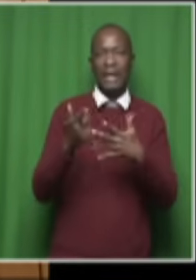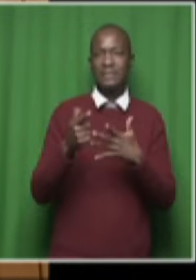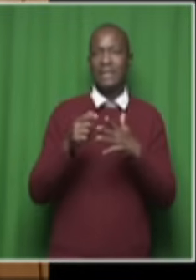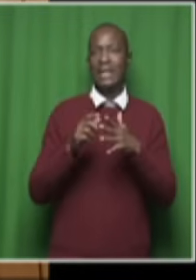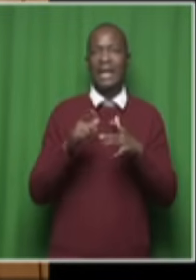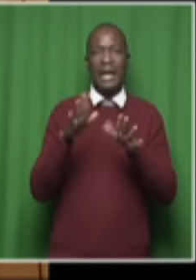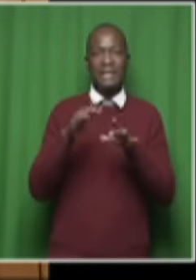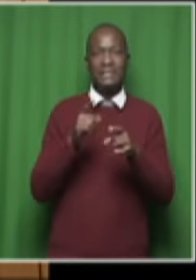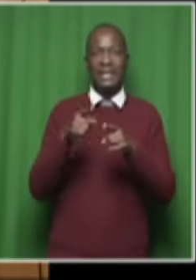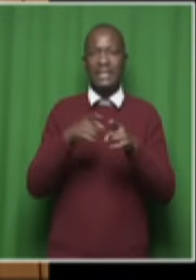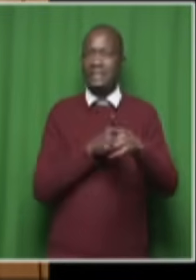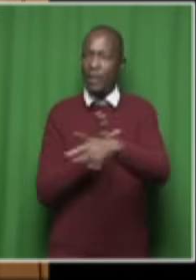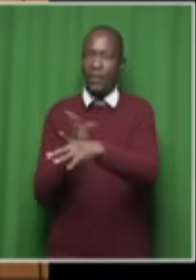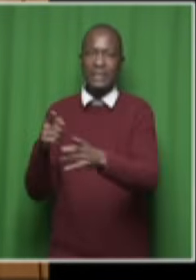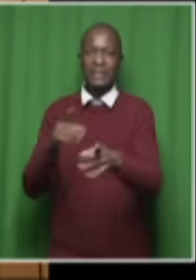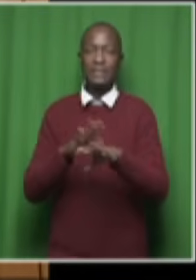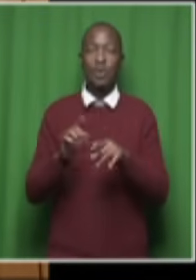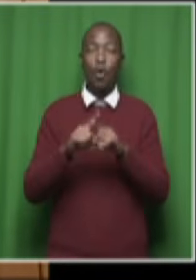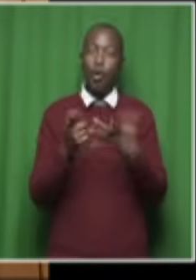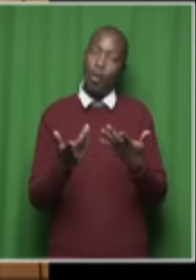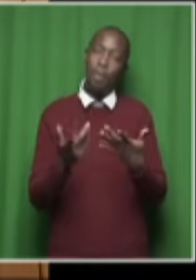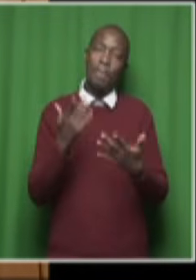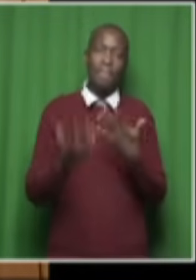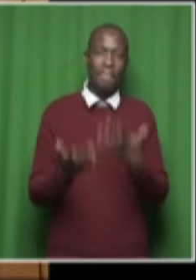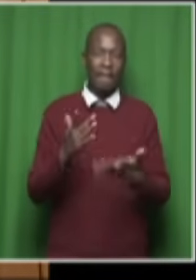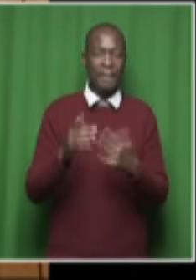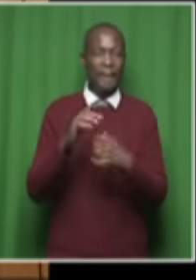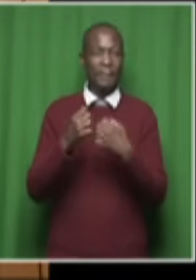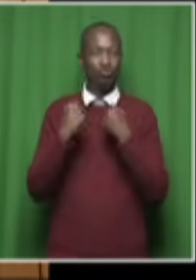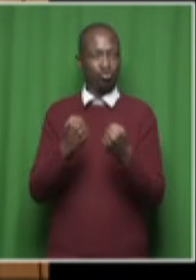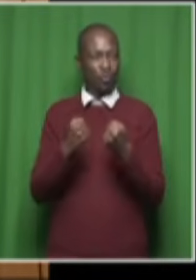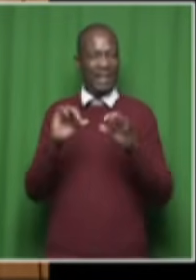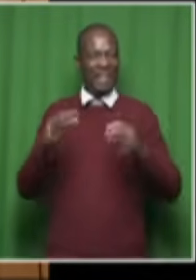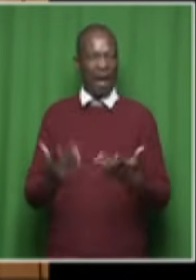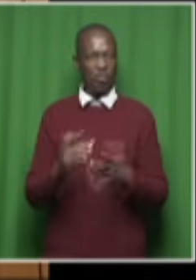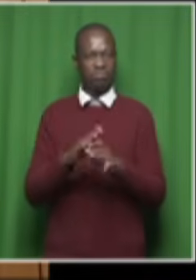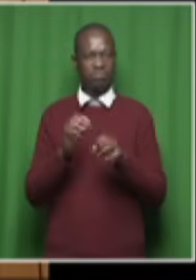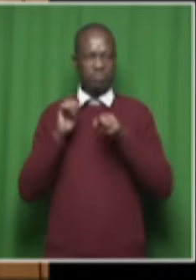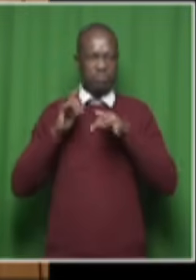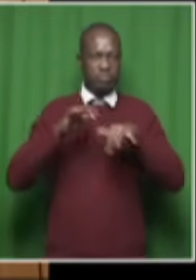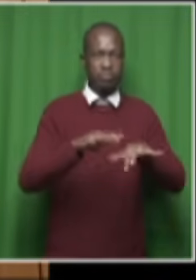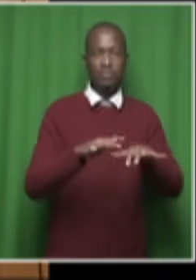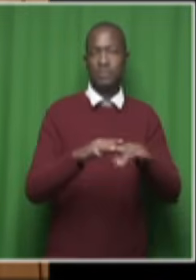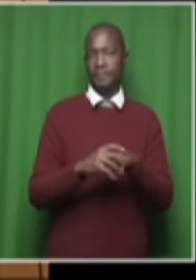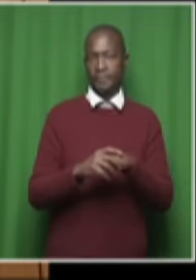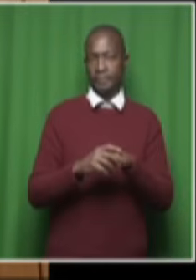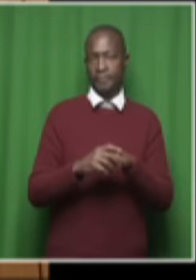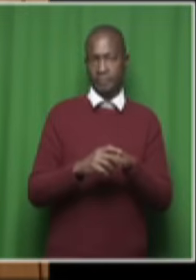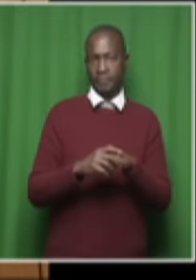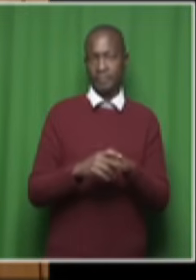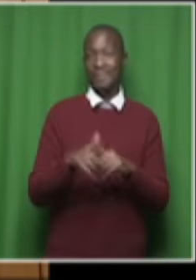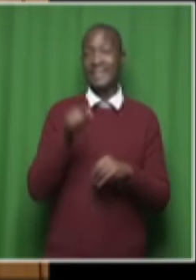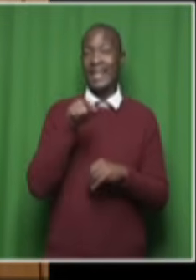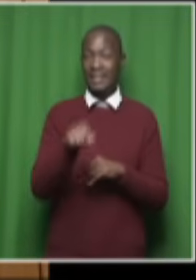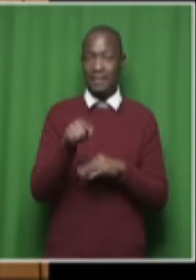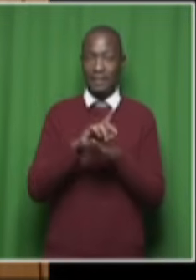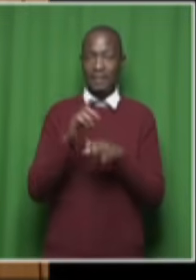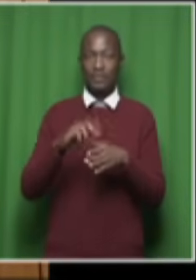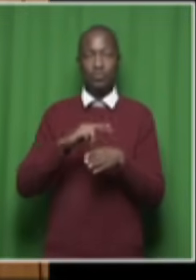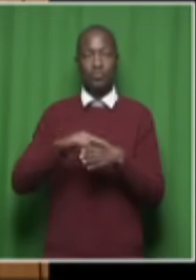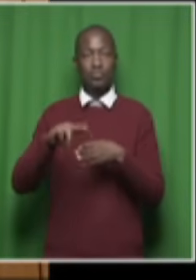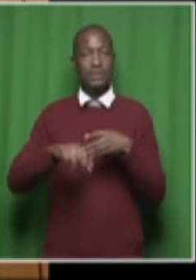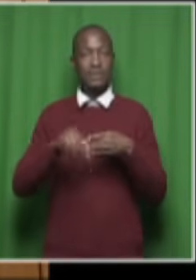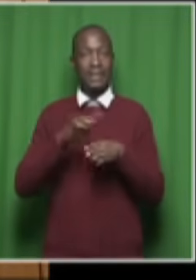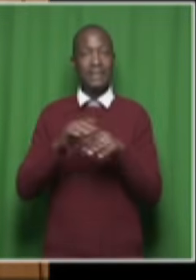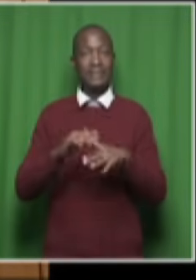direction, or not necessarily direction, but at least strength and the angular momentum that they have with them. And that also results in the position